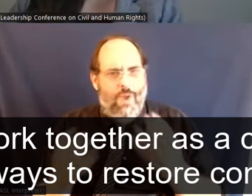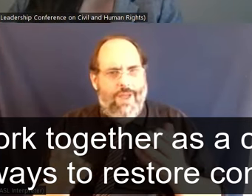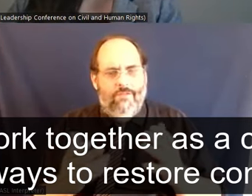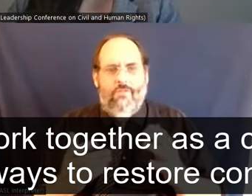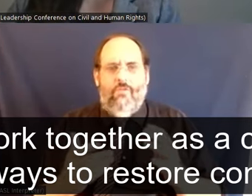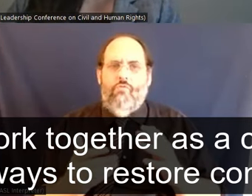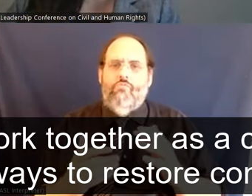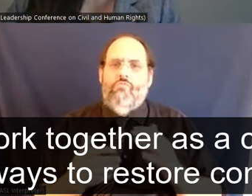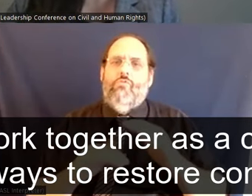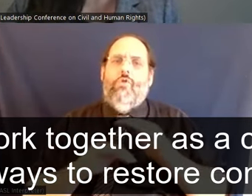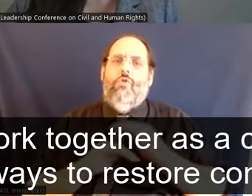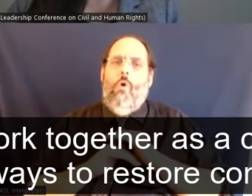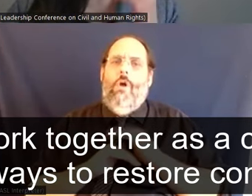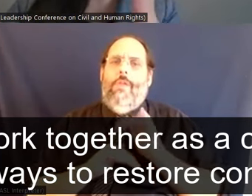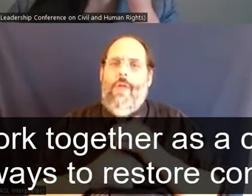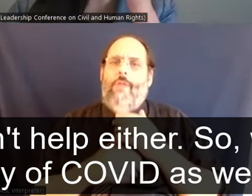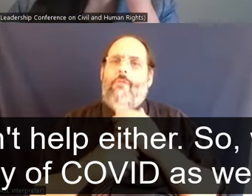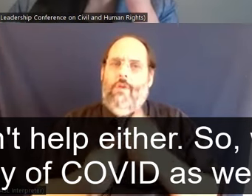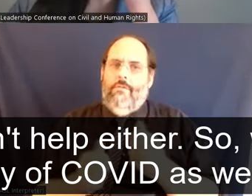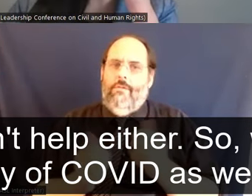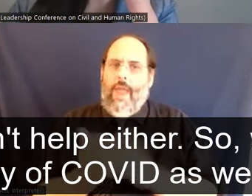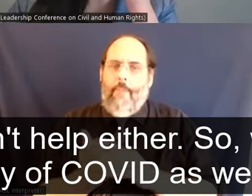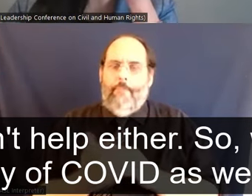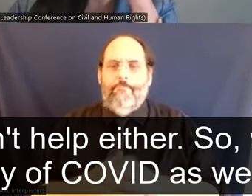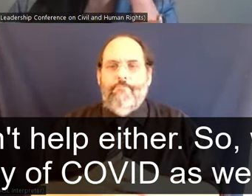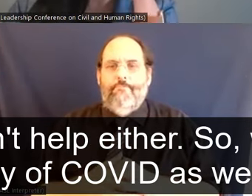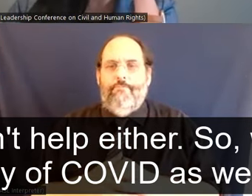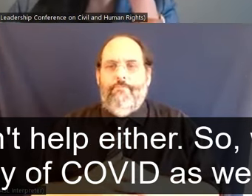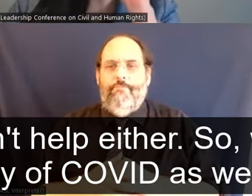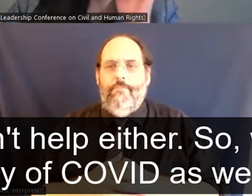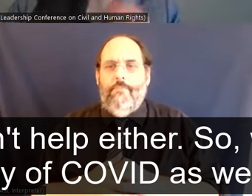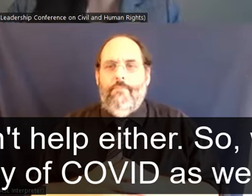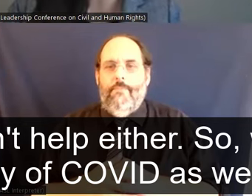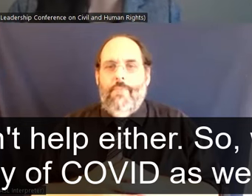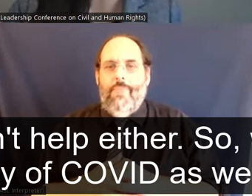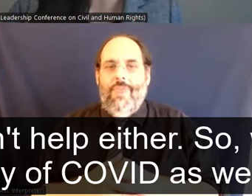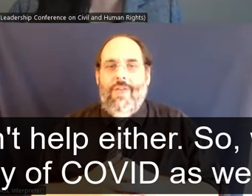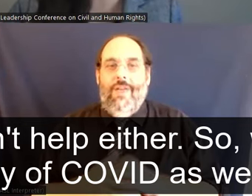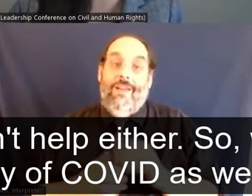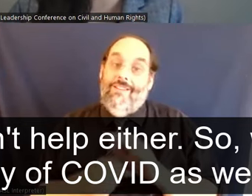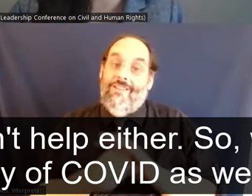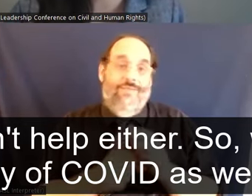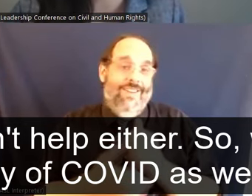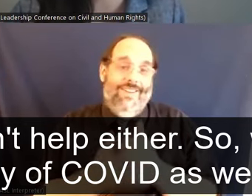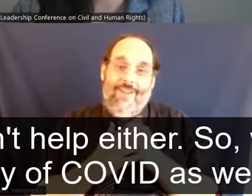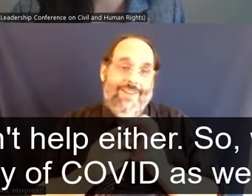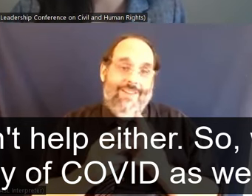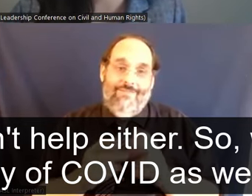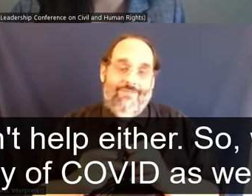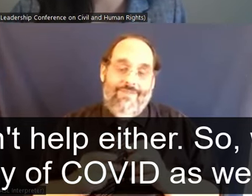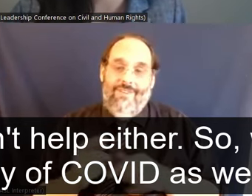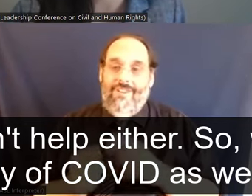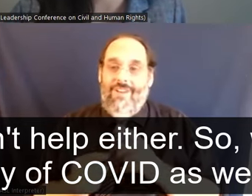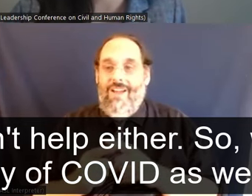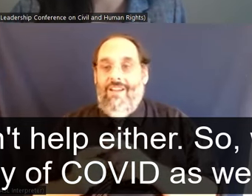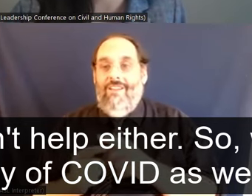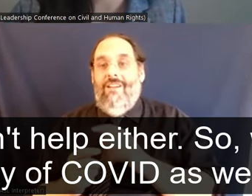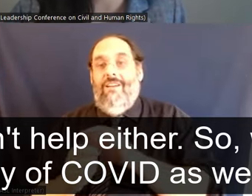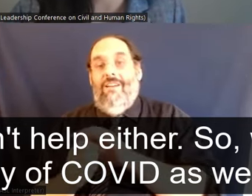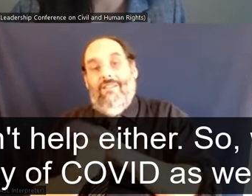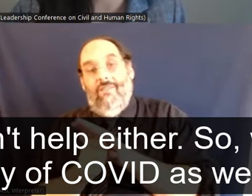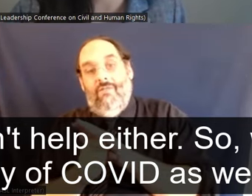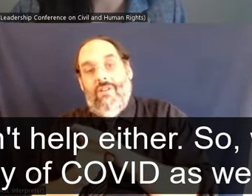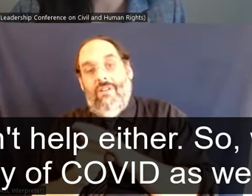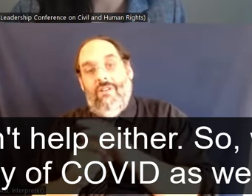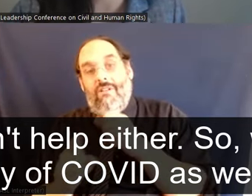restore community. COVID didn't help either. So when you have the whammy of COVID, as